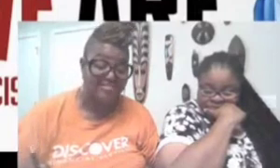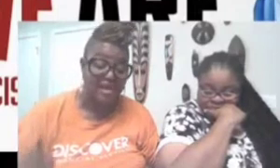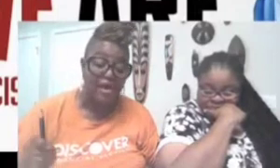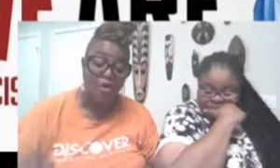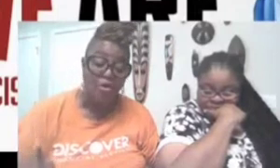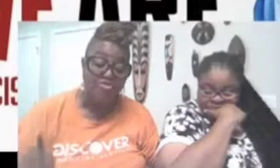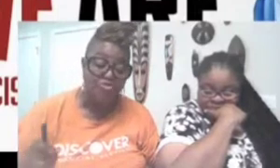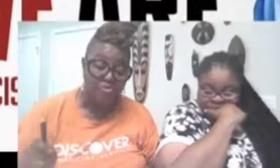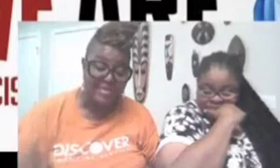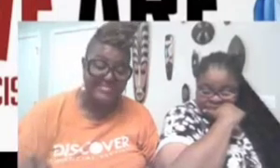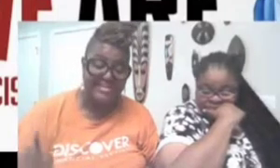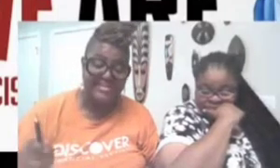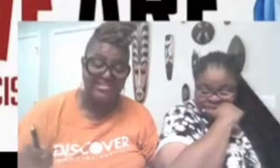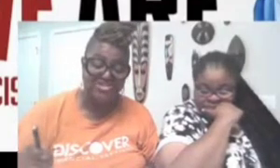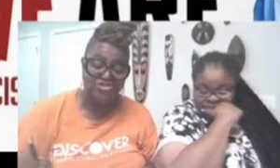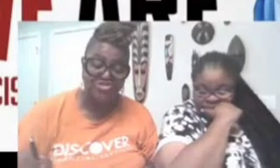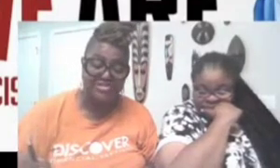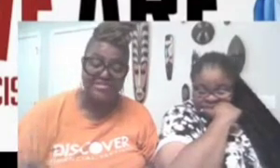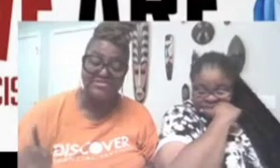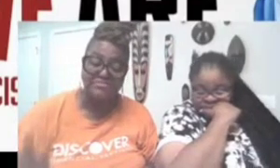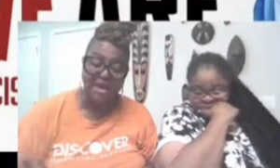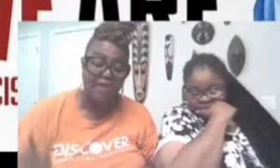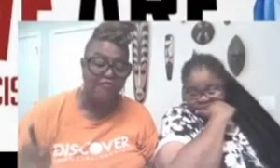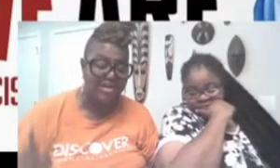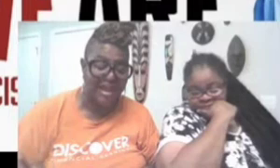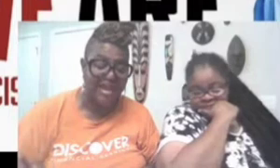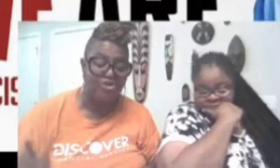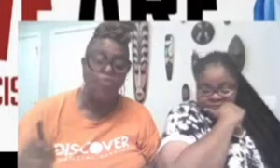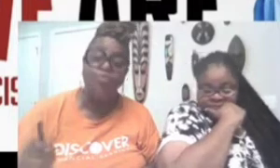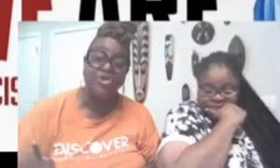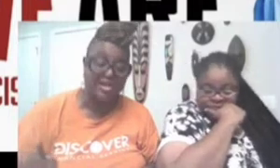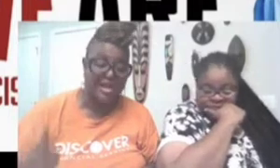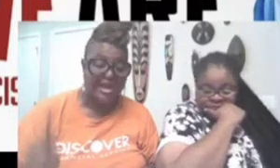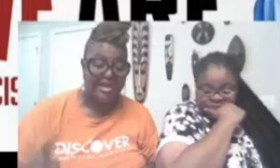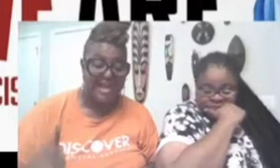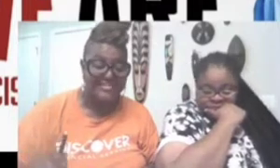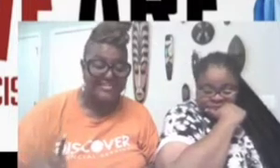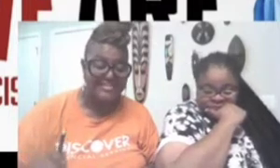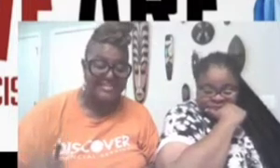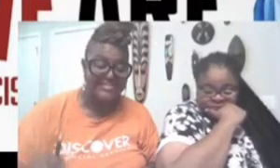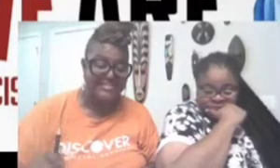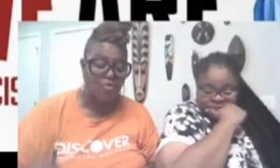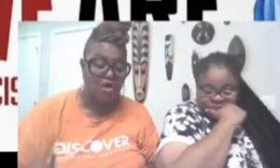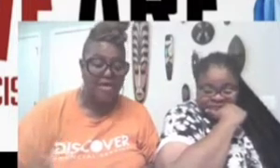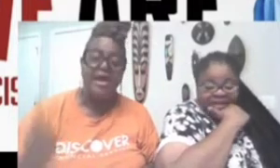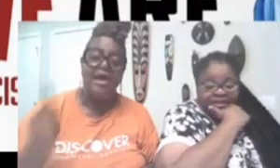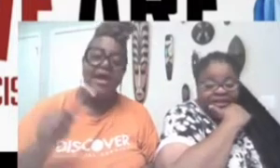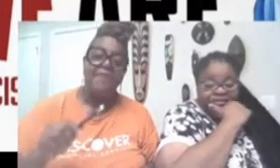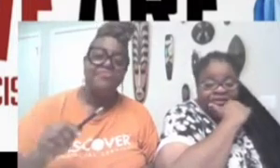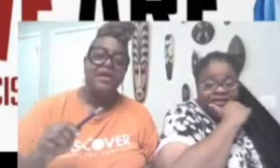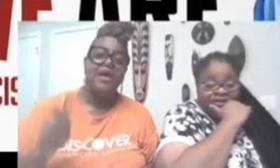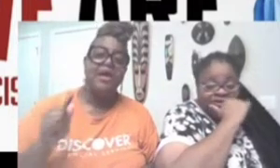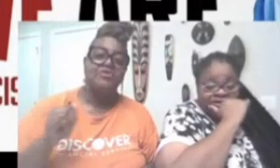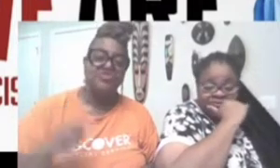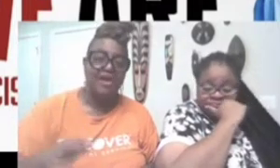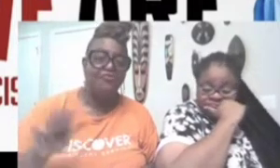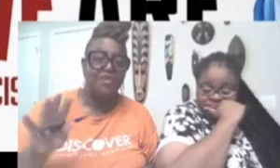rights or their domestic institutions. This was mayor Fernando Wood in 1861. Jeffrey